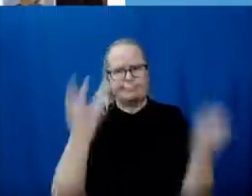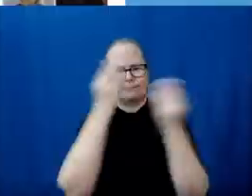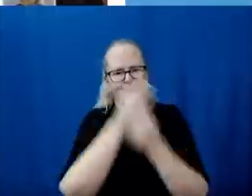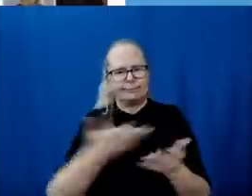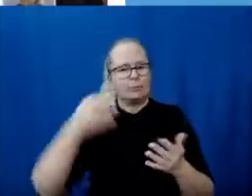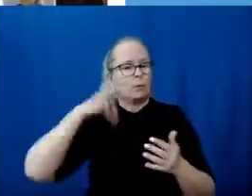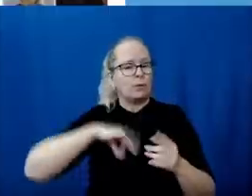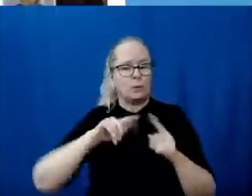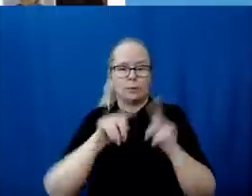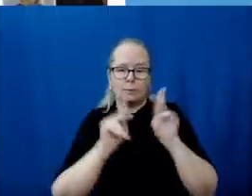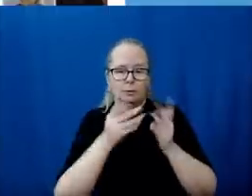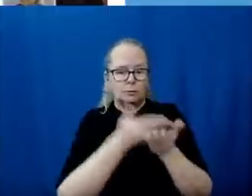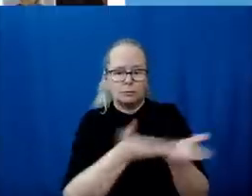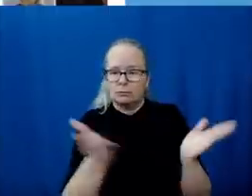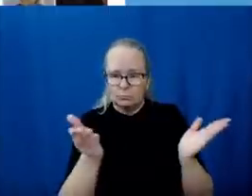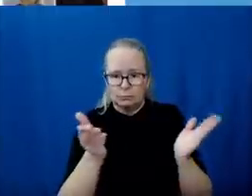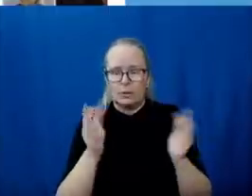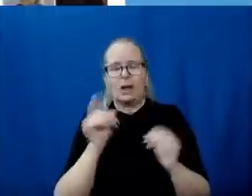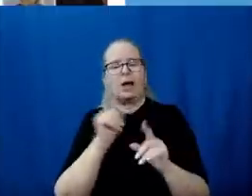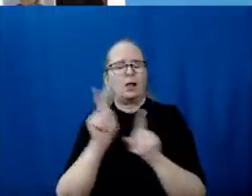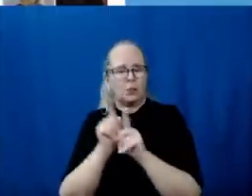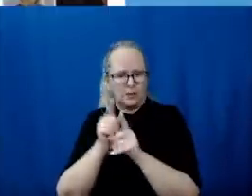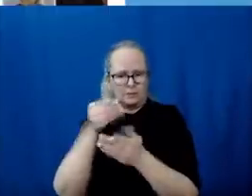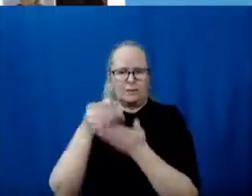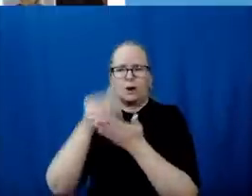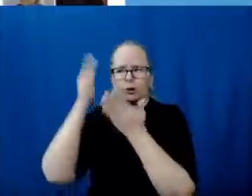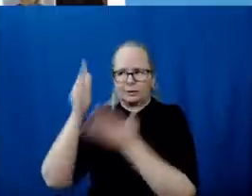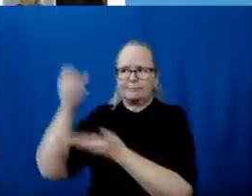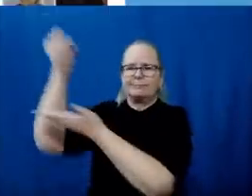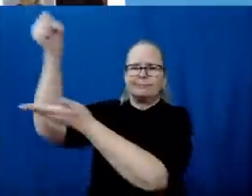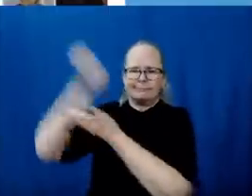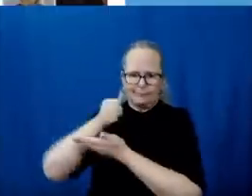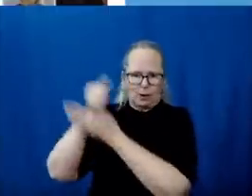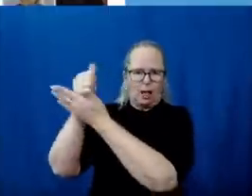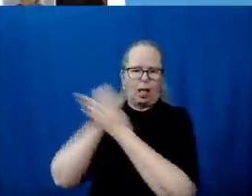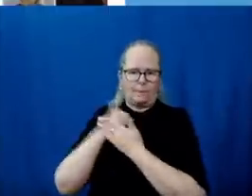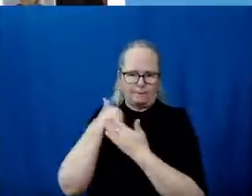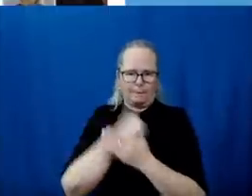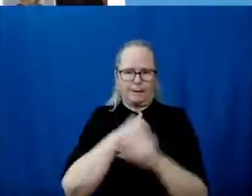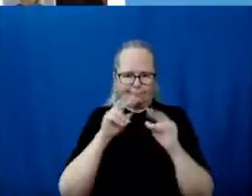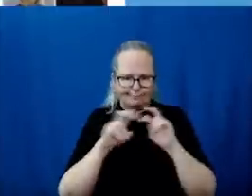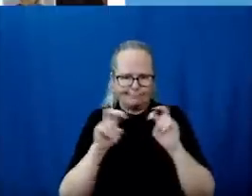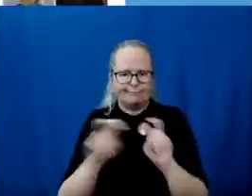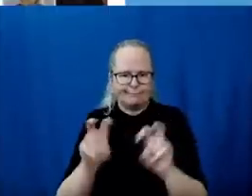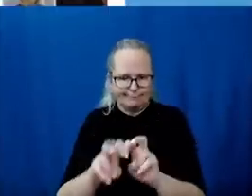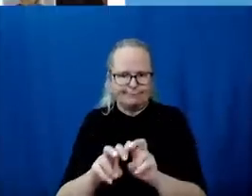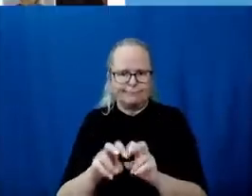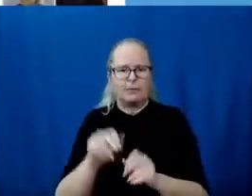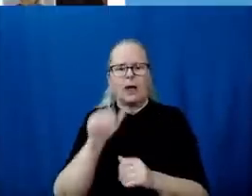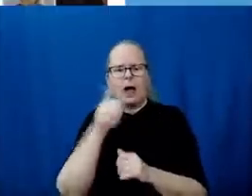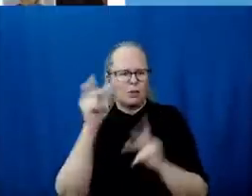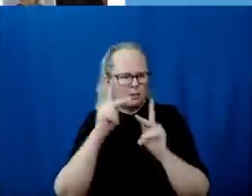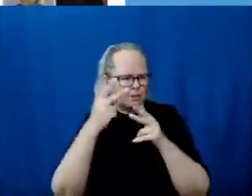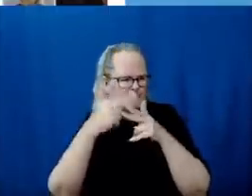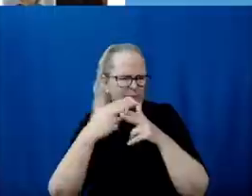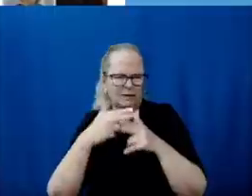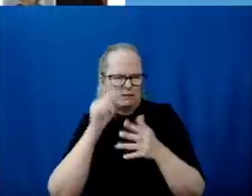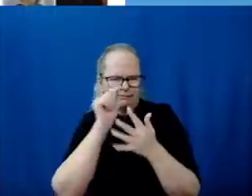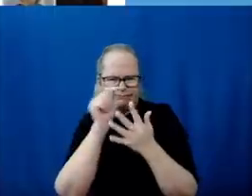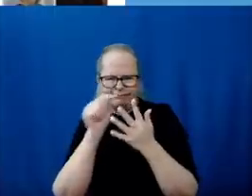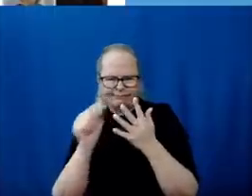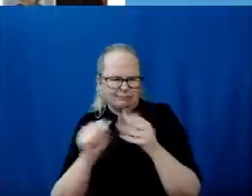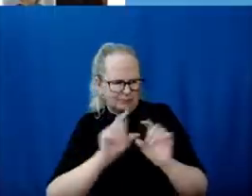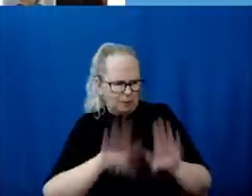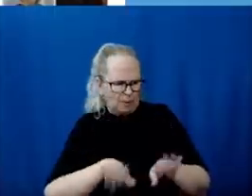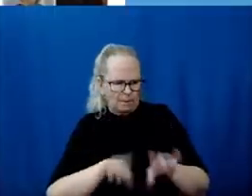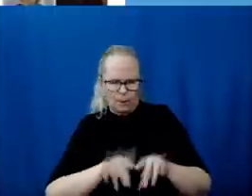as our Alberta Health funders and partners. And then my colleagues at the University of Alberta at the very bottom, Lily Pang, Benita Lee, and